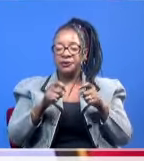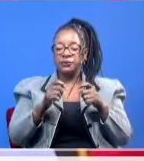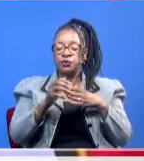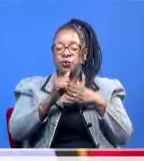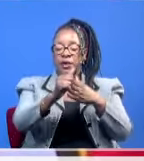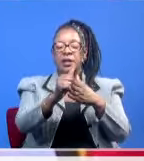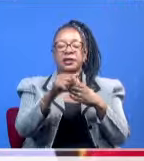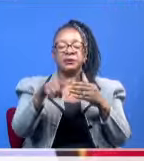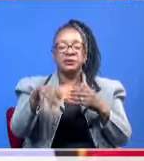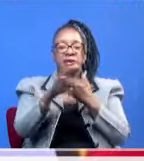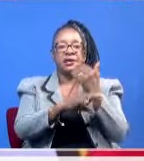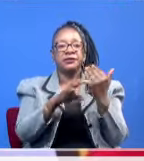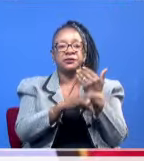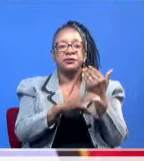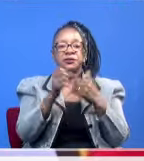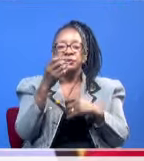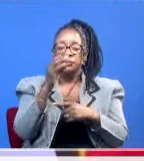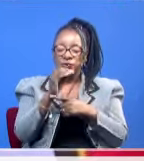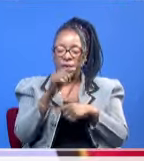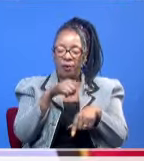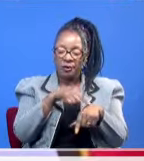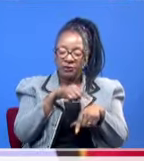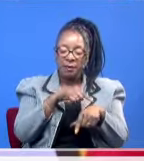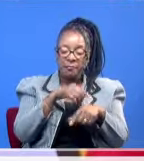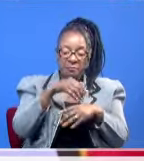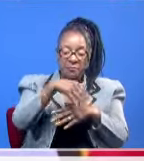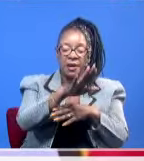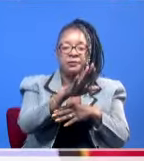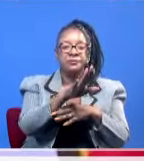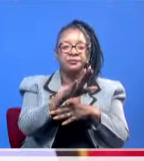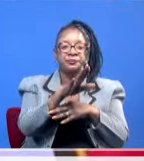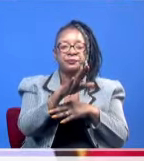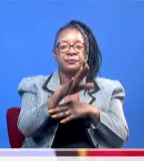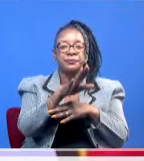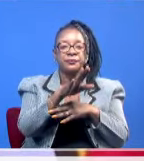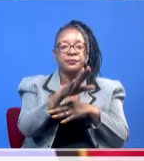country. Kwa hivyo ikifika wakati yako, Your Excellency,